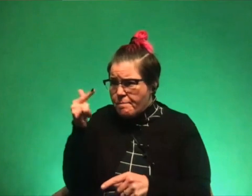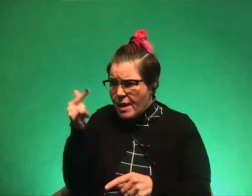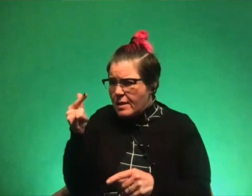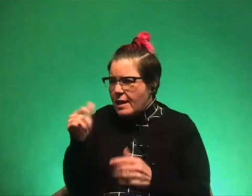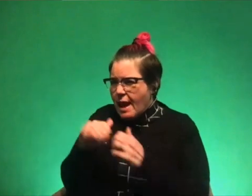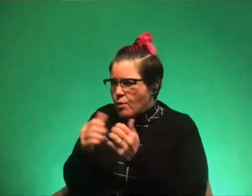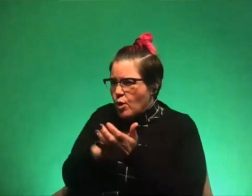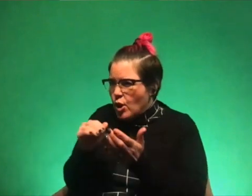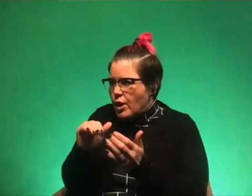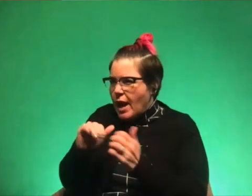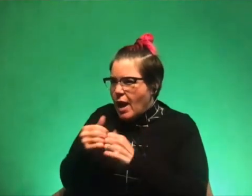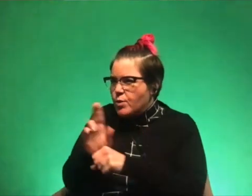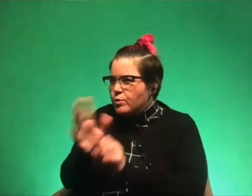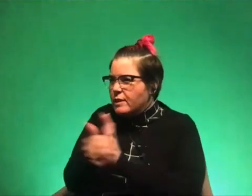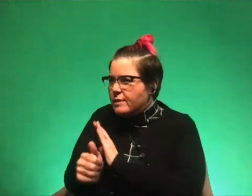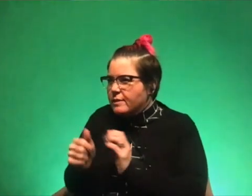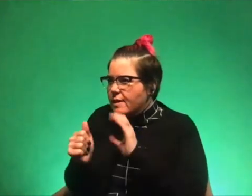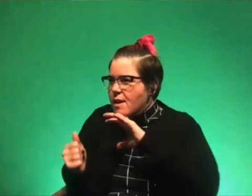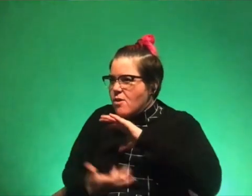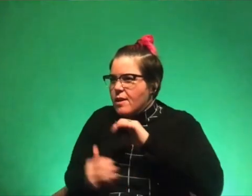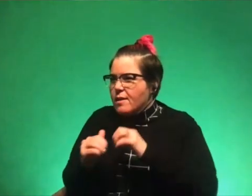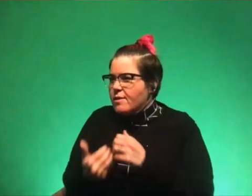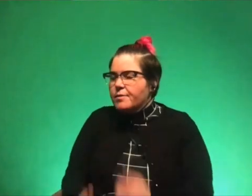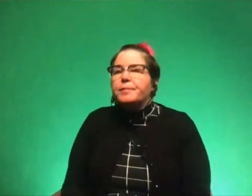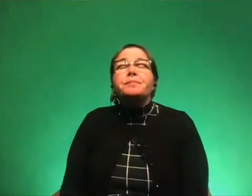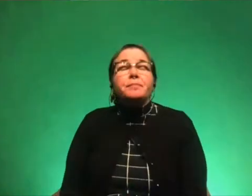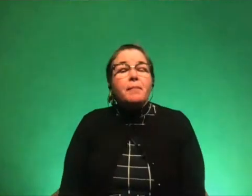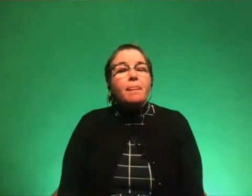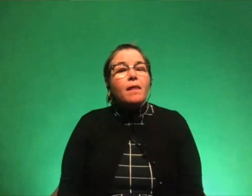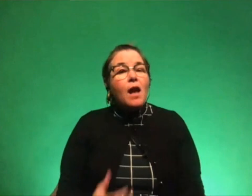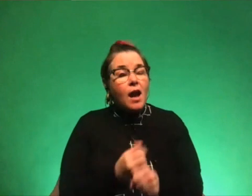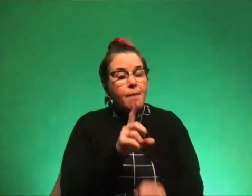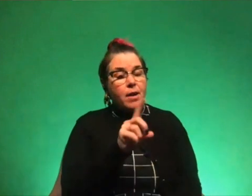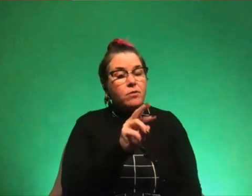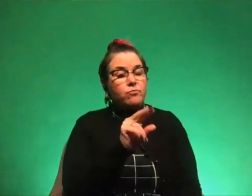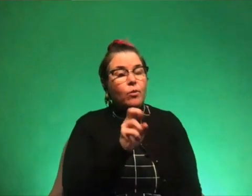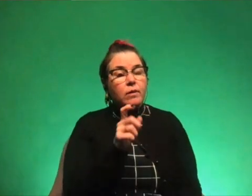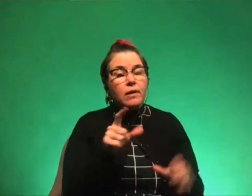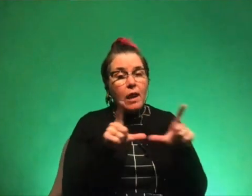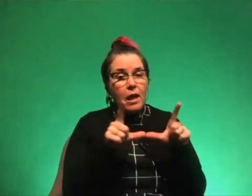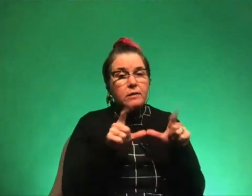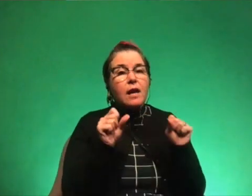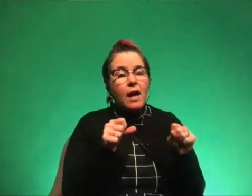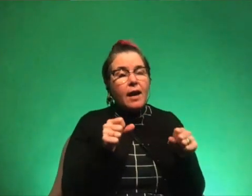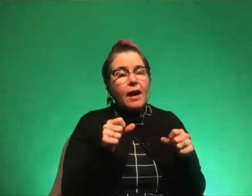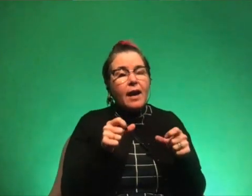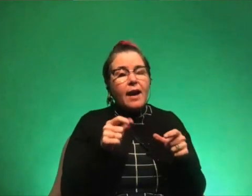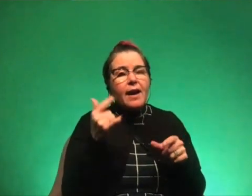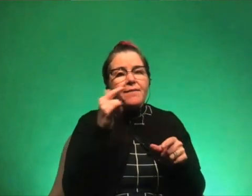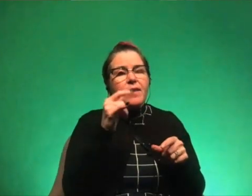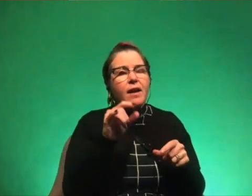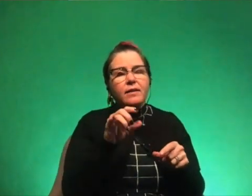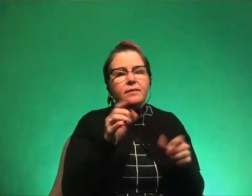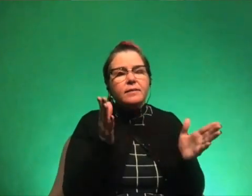skill in Antarctica? Yeah. So I got my drone license. So I can fly small drones, like up to